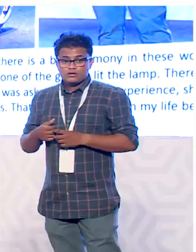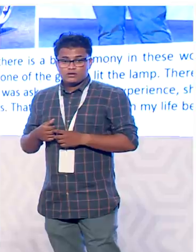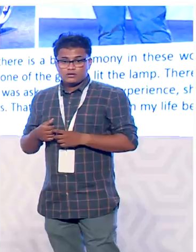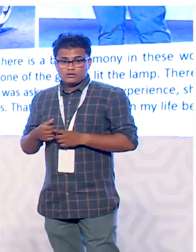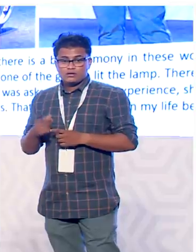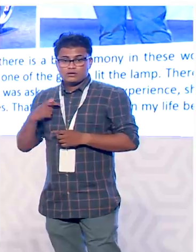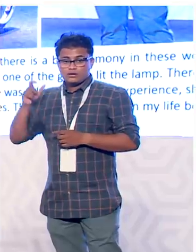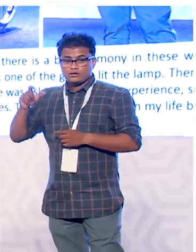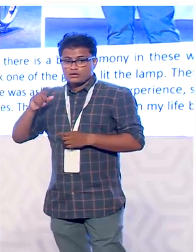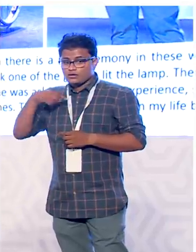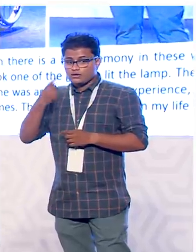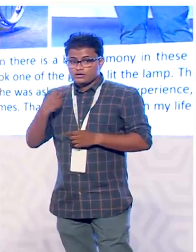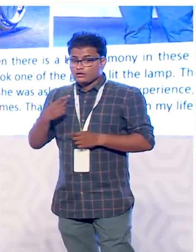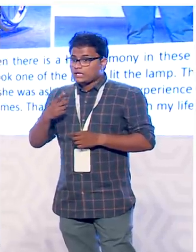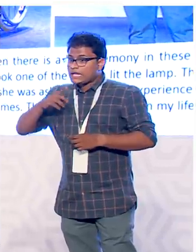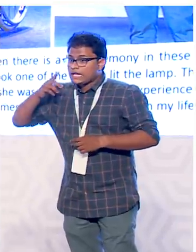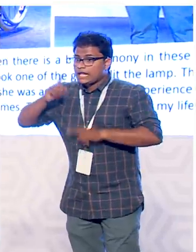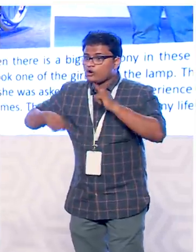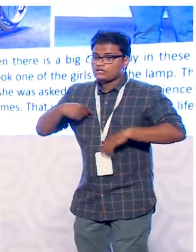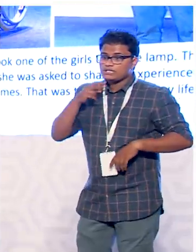person who cannot speak.